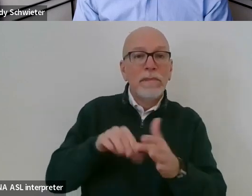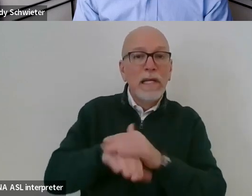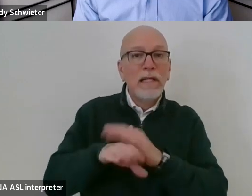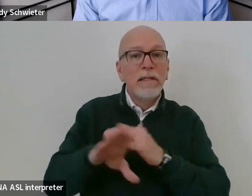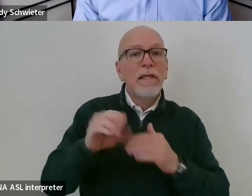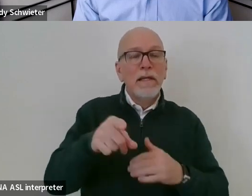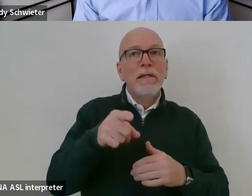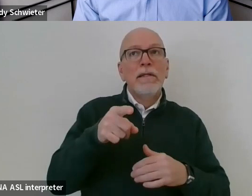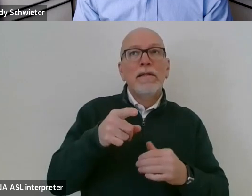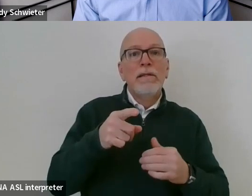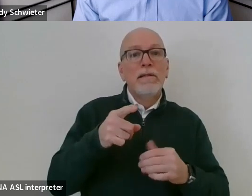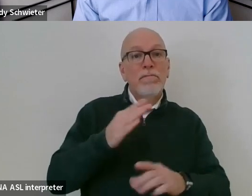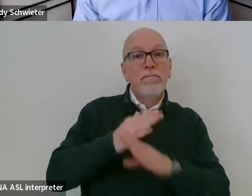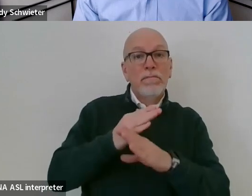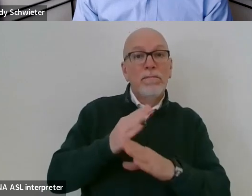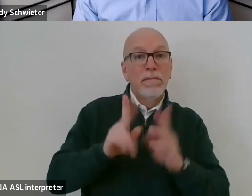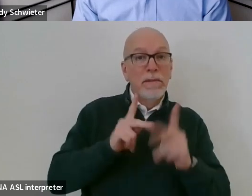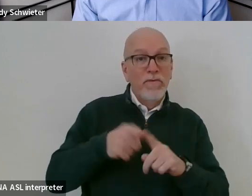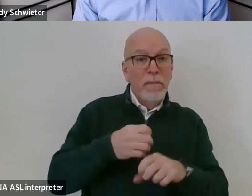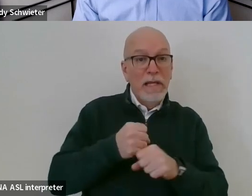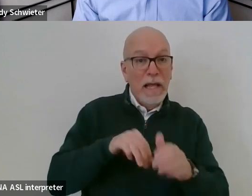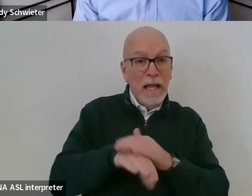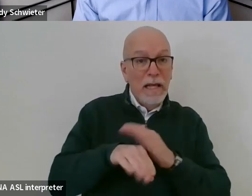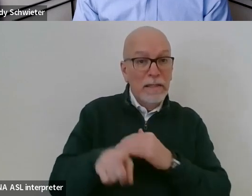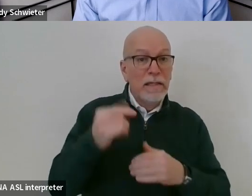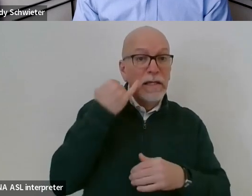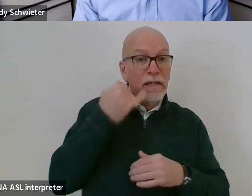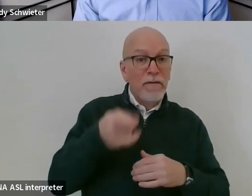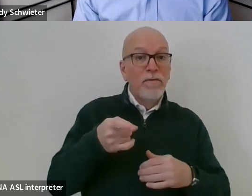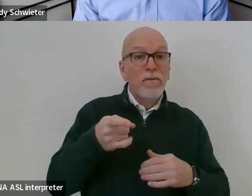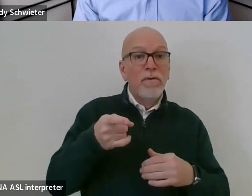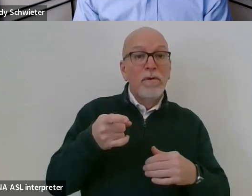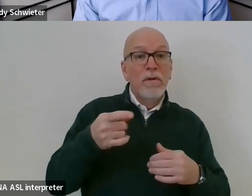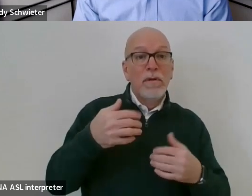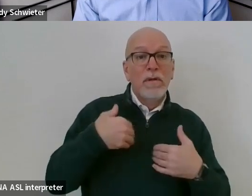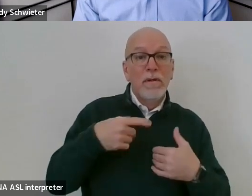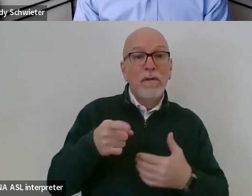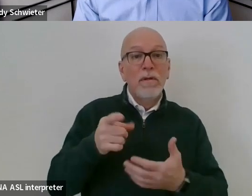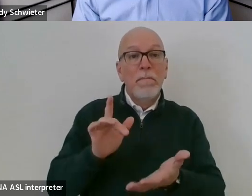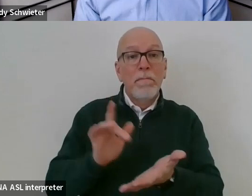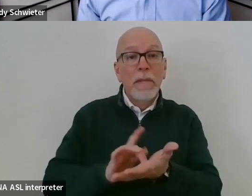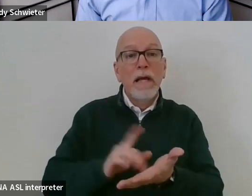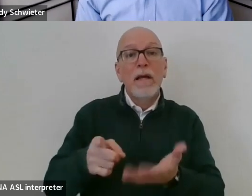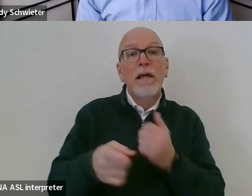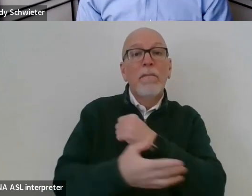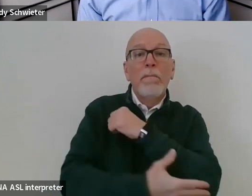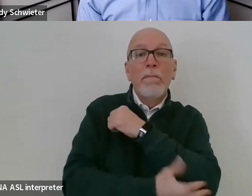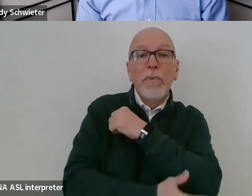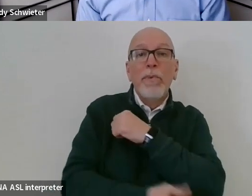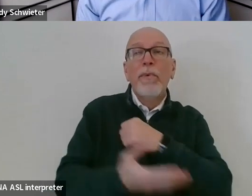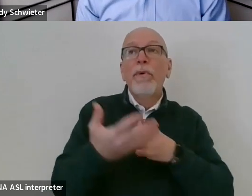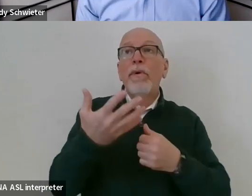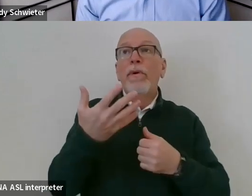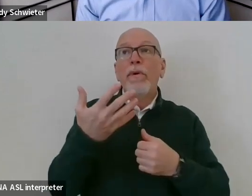people from getting access as well, especially the elderly, the uneducated, the poor, because it's